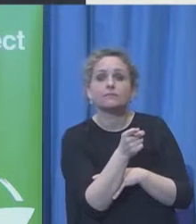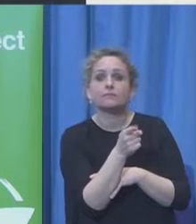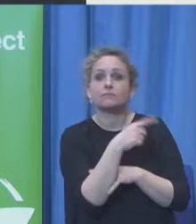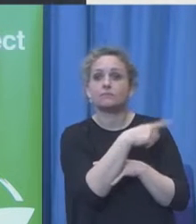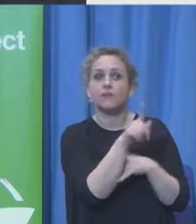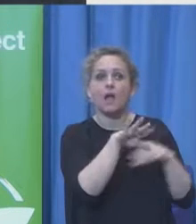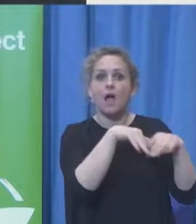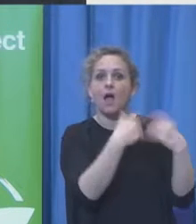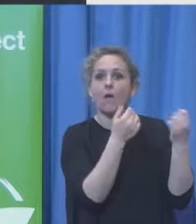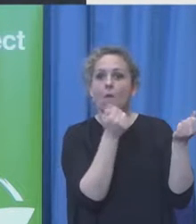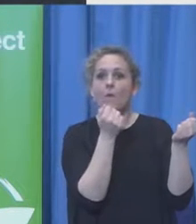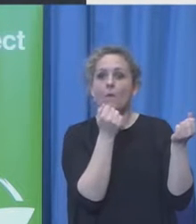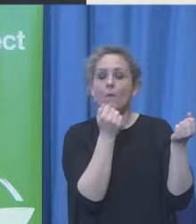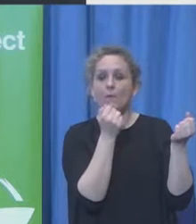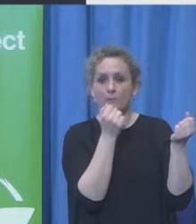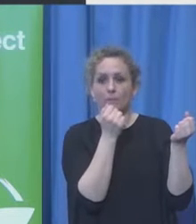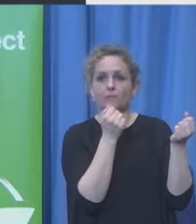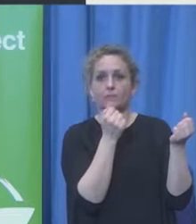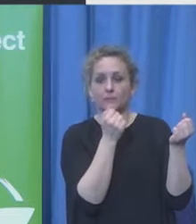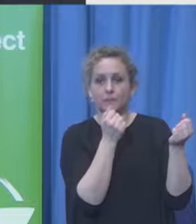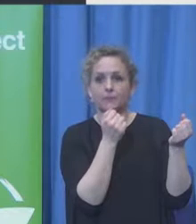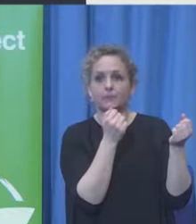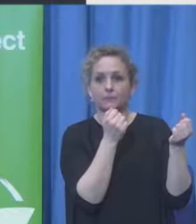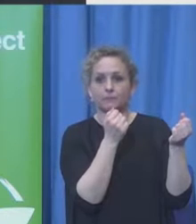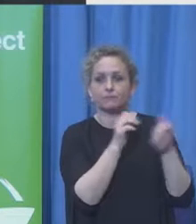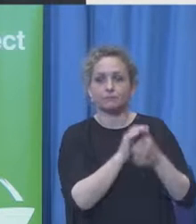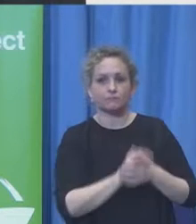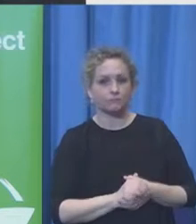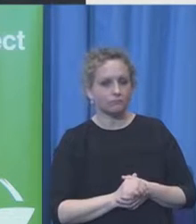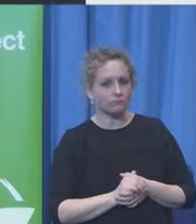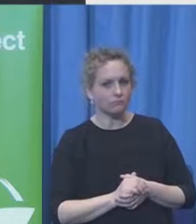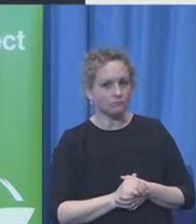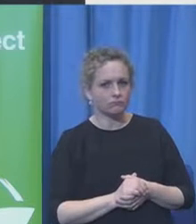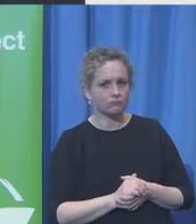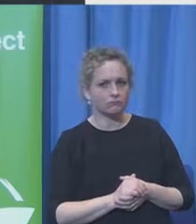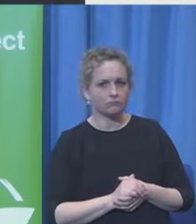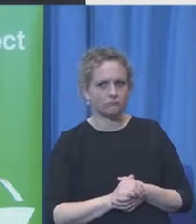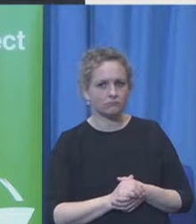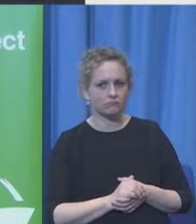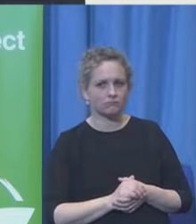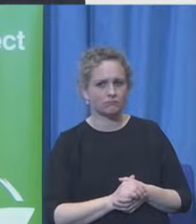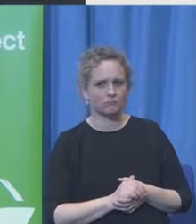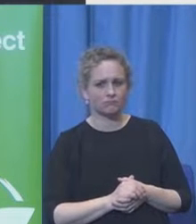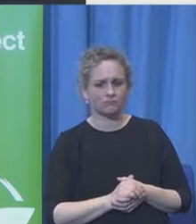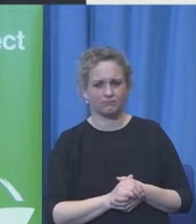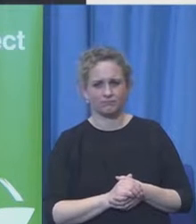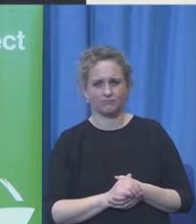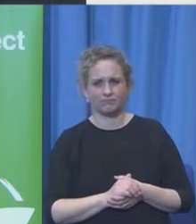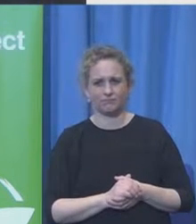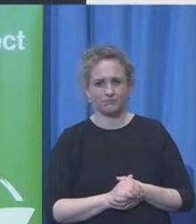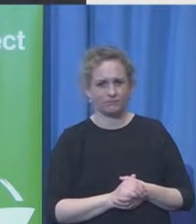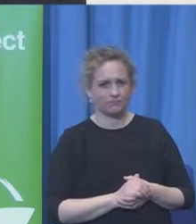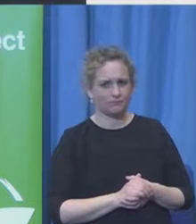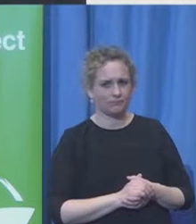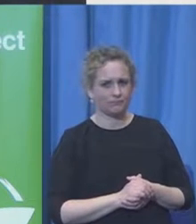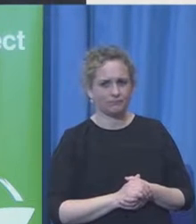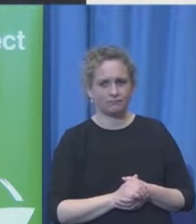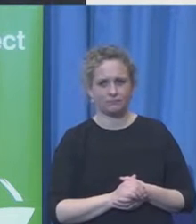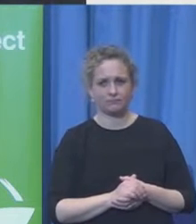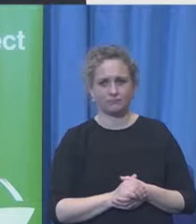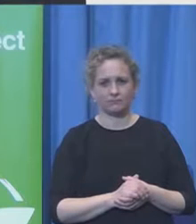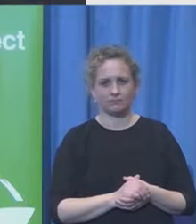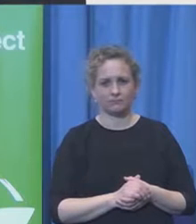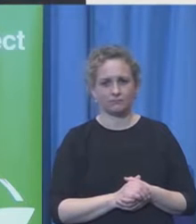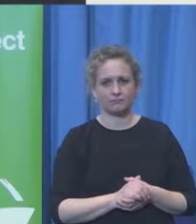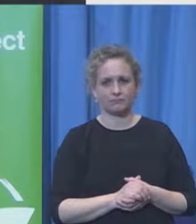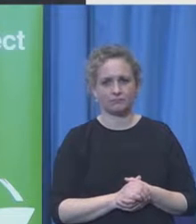and 64 actually are in paid employment. So flip that, we are in a situation where 84% of